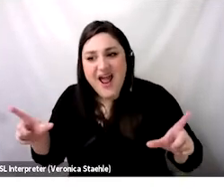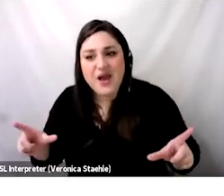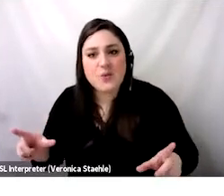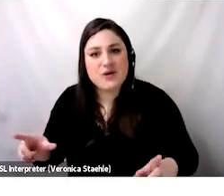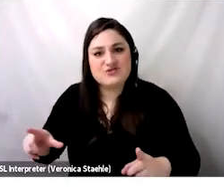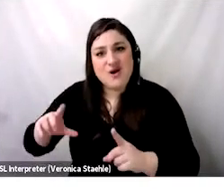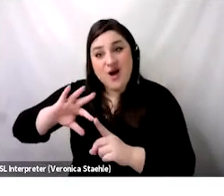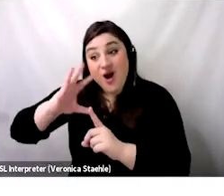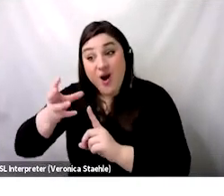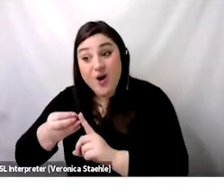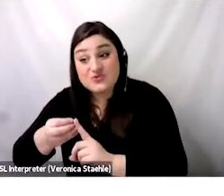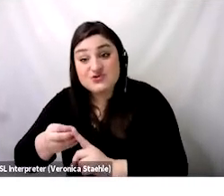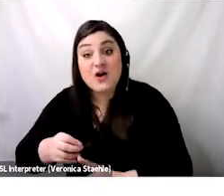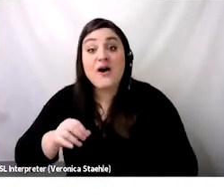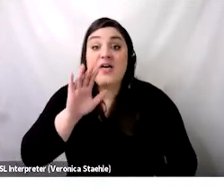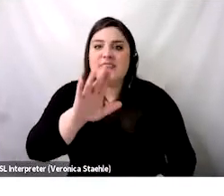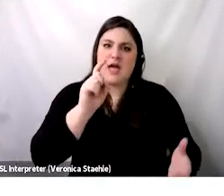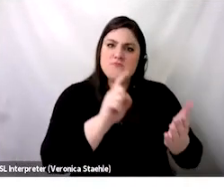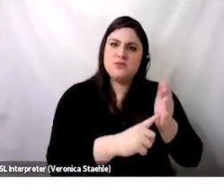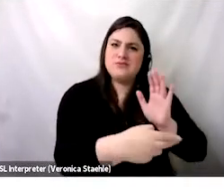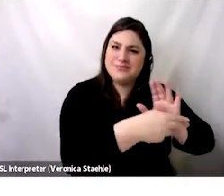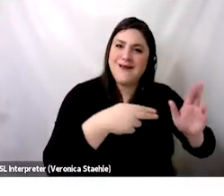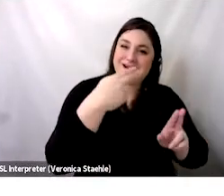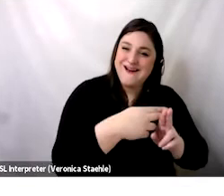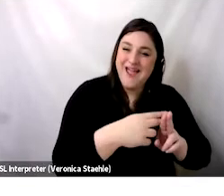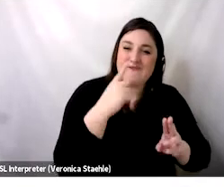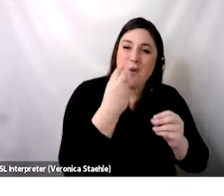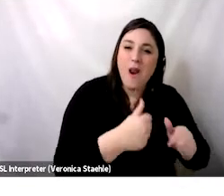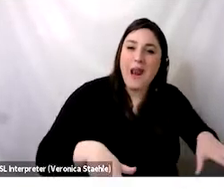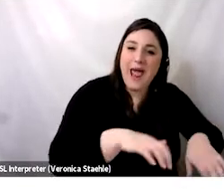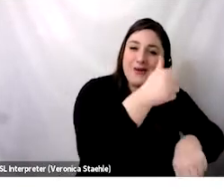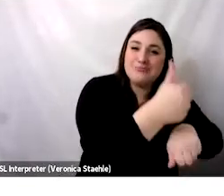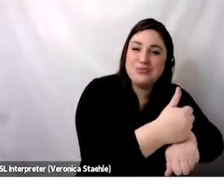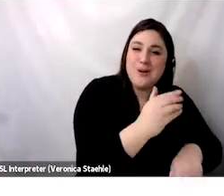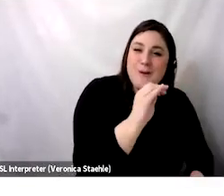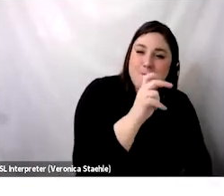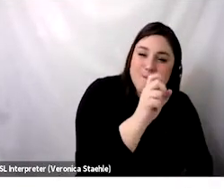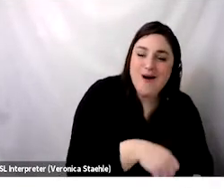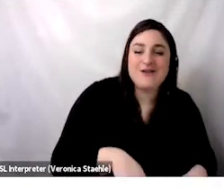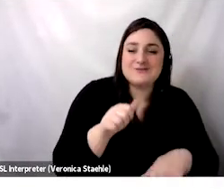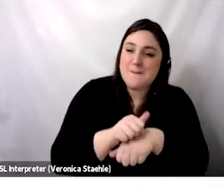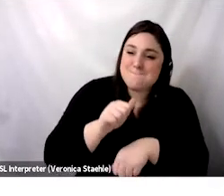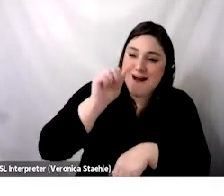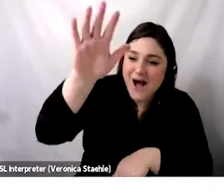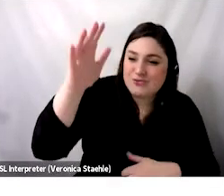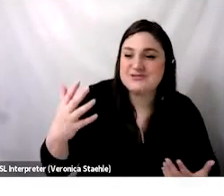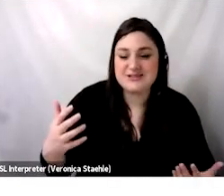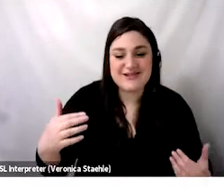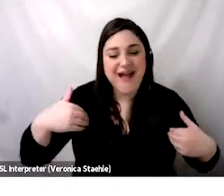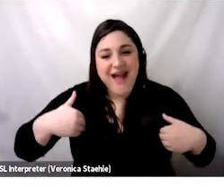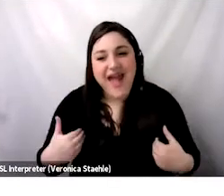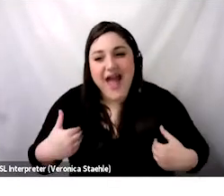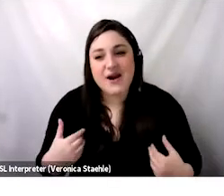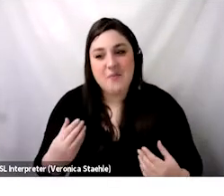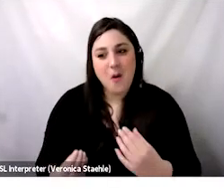names of landmarks, the names of mountains and animals and plants, and you take that